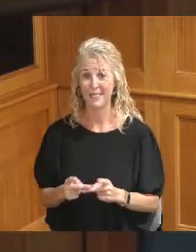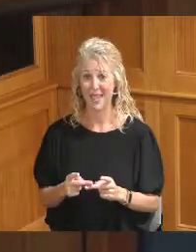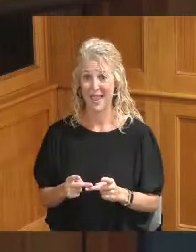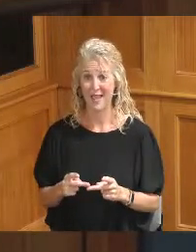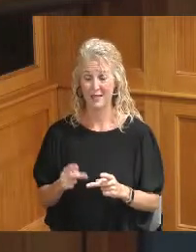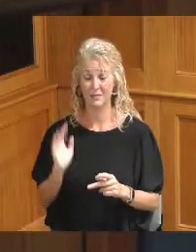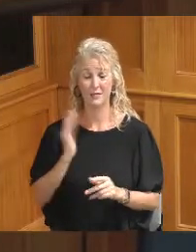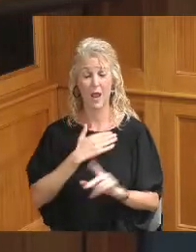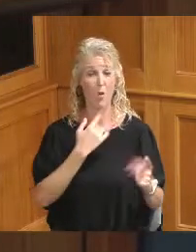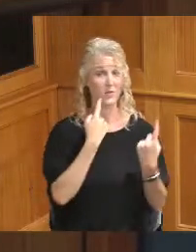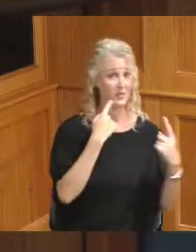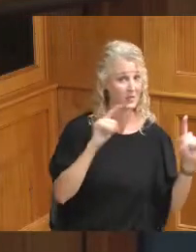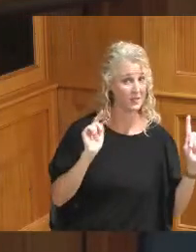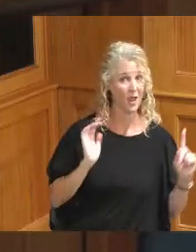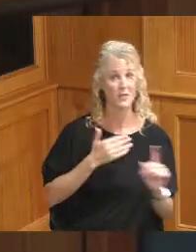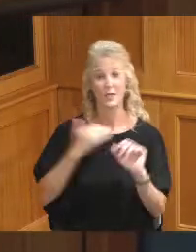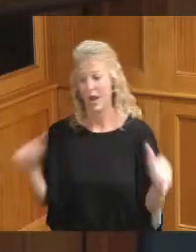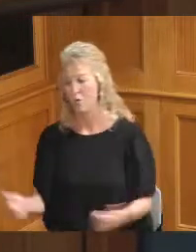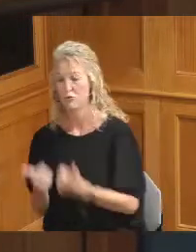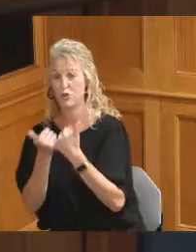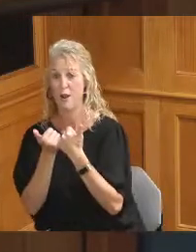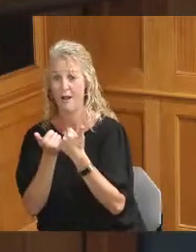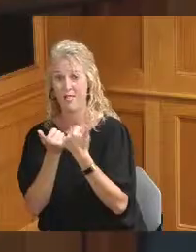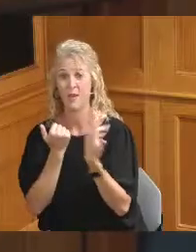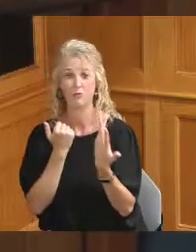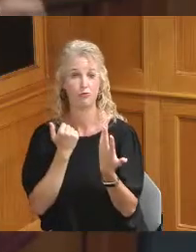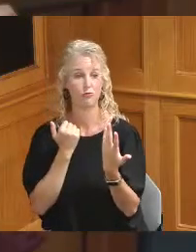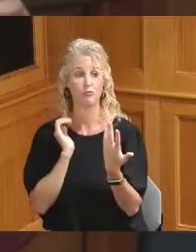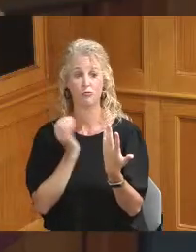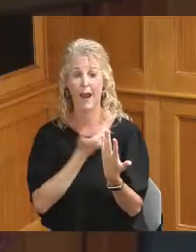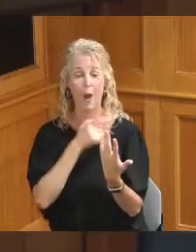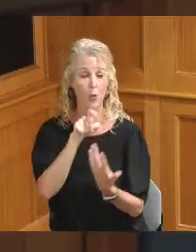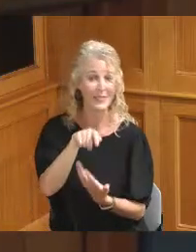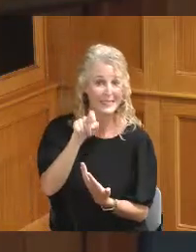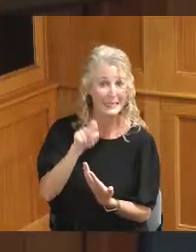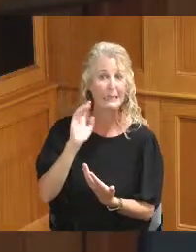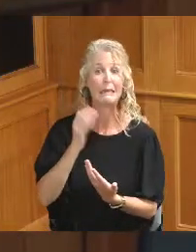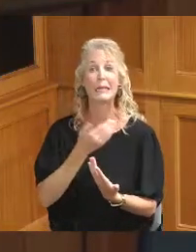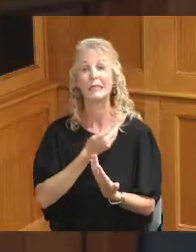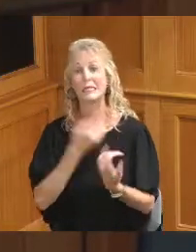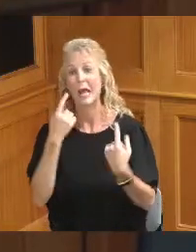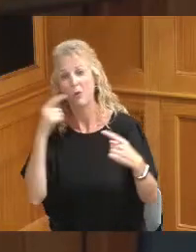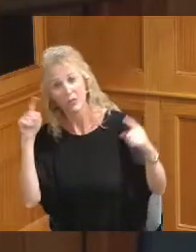the challenges. This year our challenge is this, or this was high and now we were able to bring